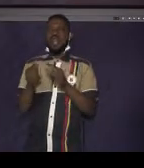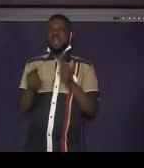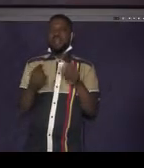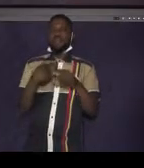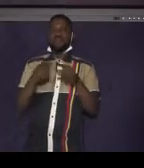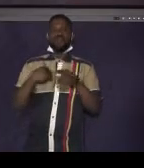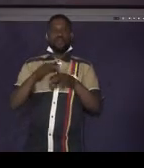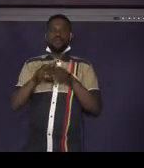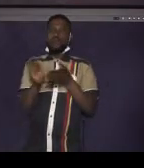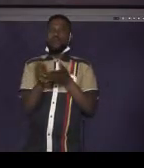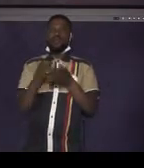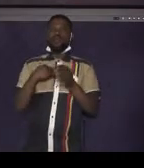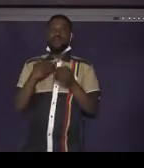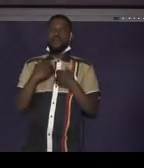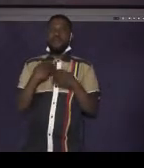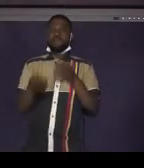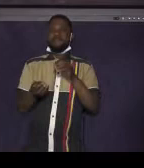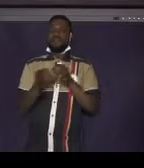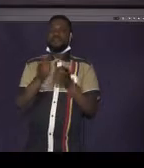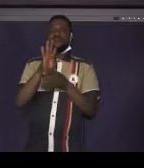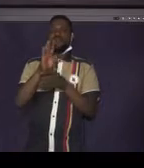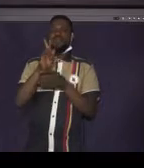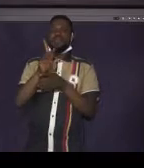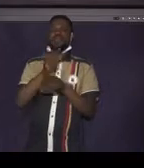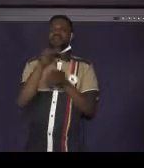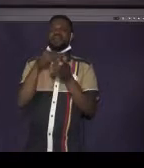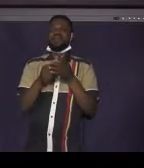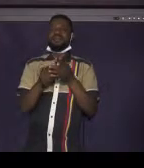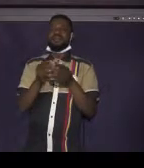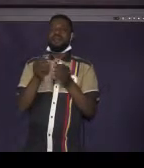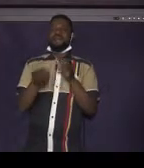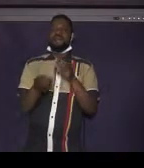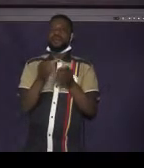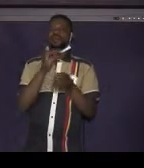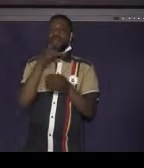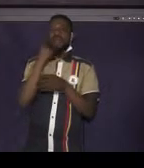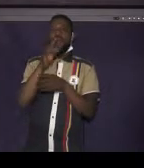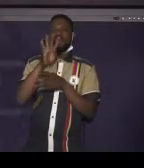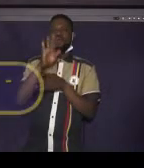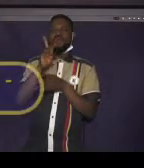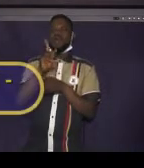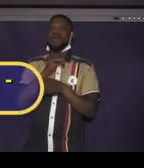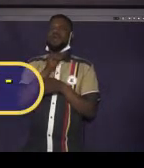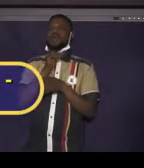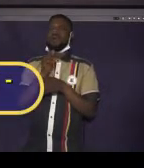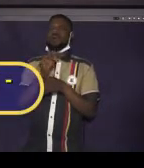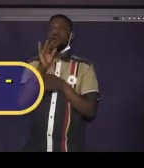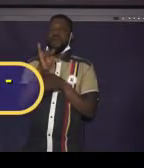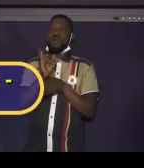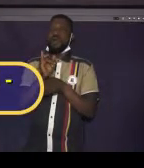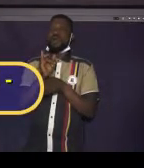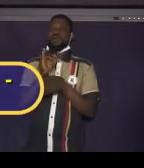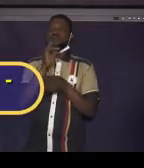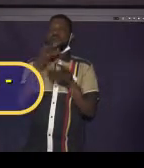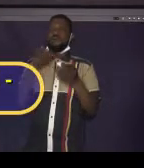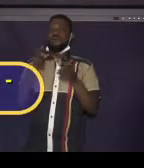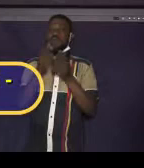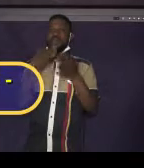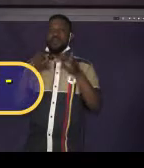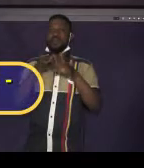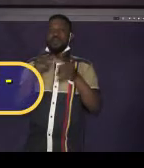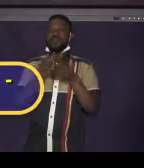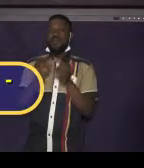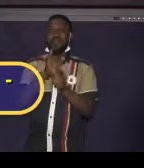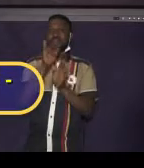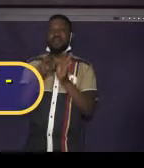it. And then we have plus 4k. So this plus is for 4k and not y. It's very important that you're able to identify every